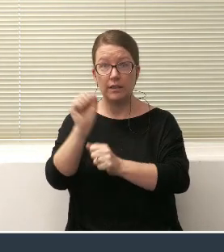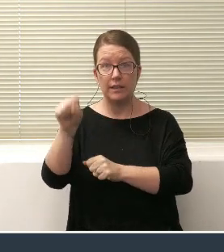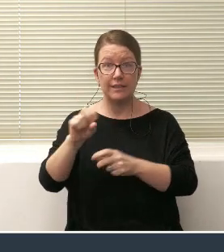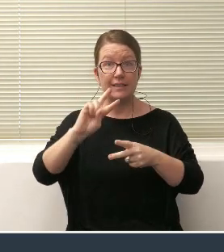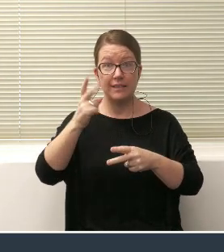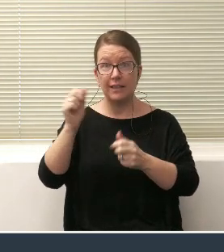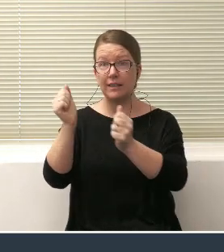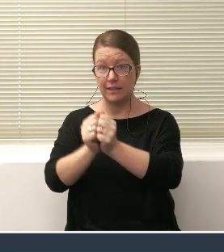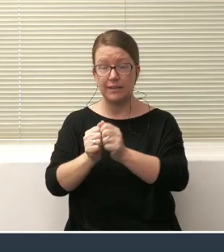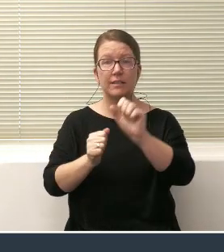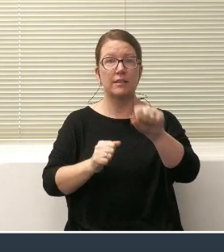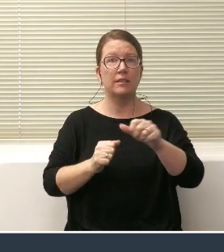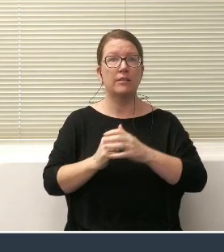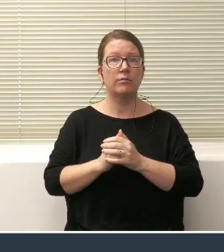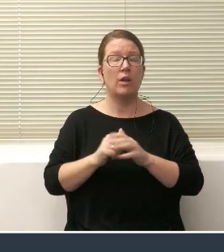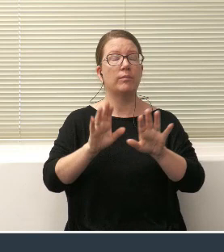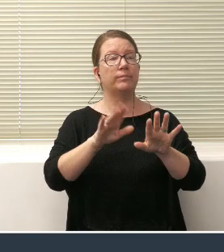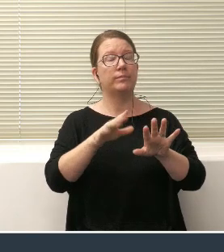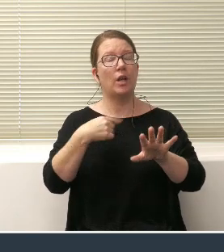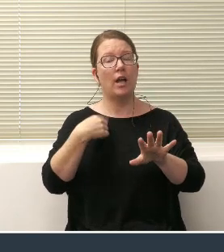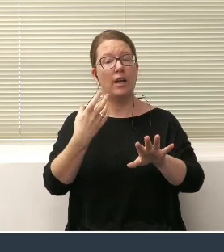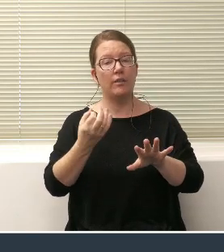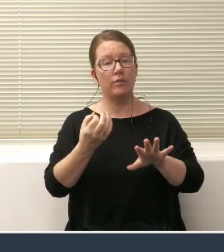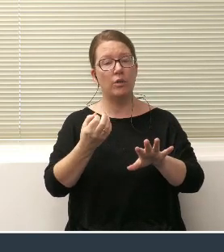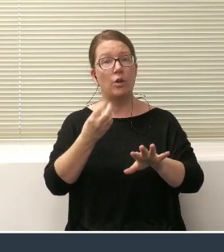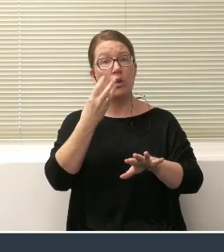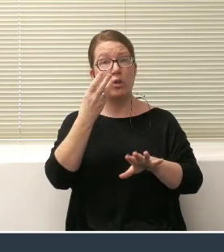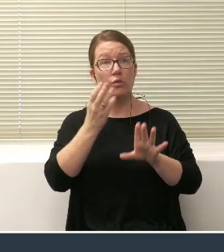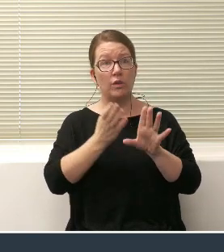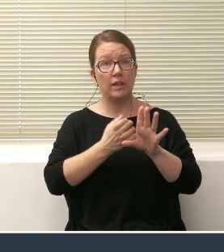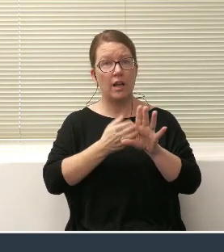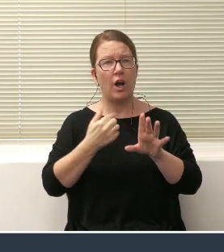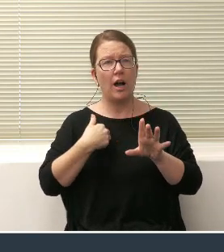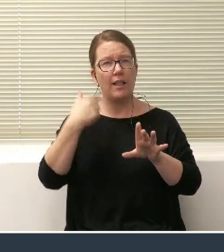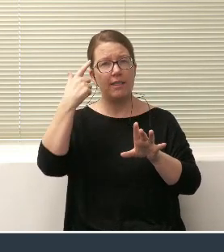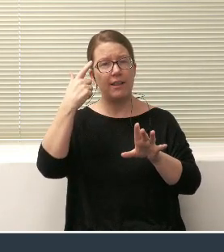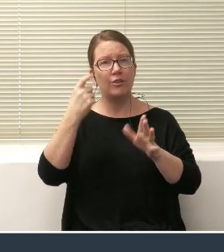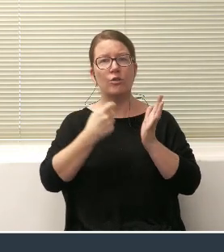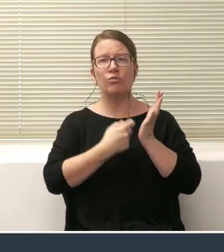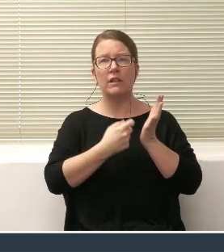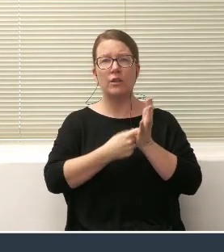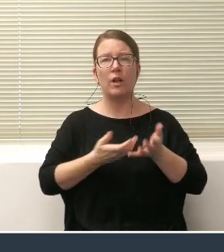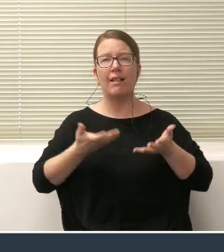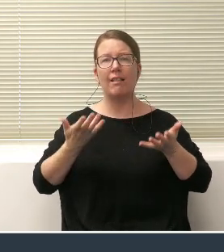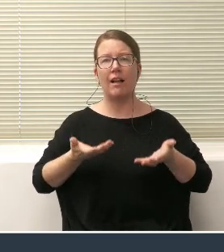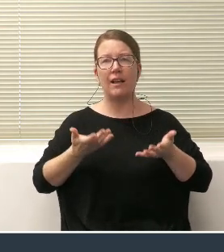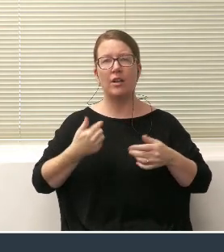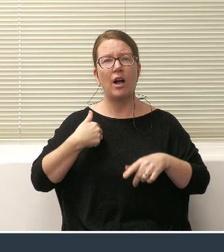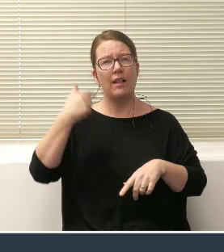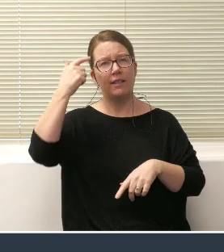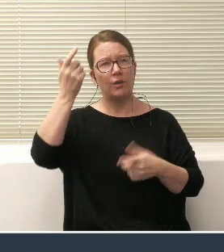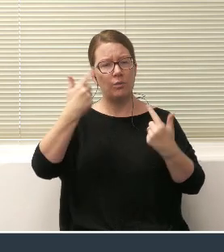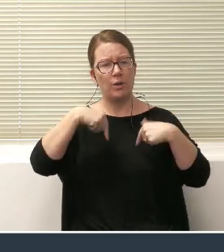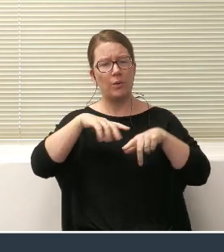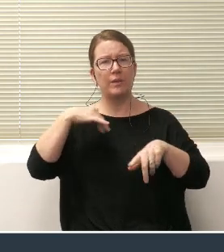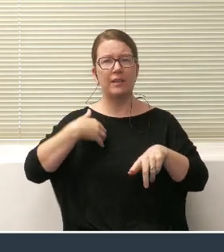Simpson? Yeah, through you, Madam Mayor. I think the resolution's actually quite a light one. I think we actually need to recognise